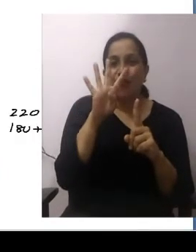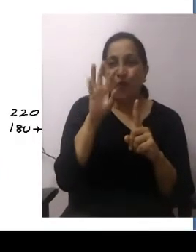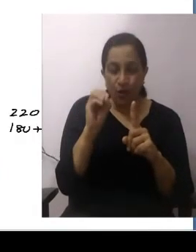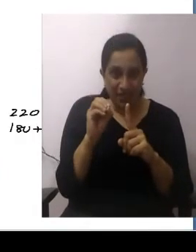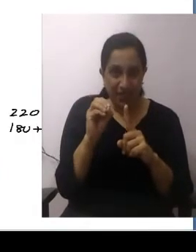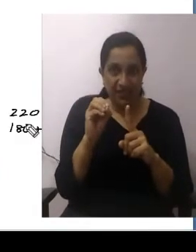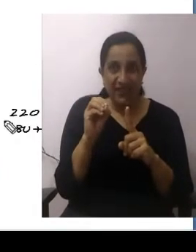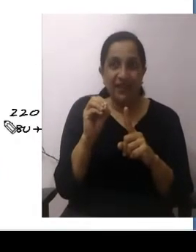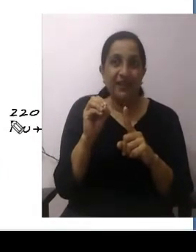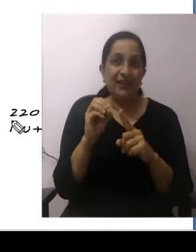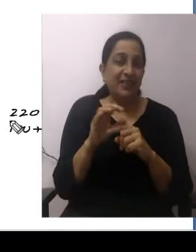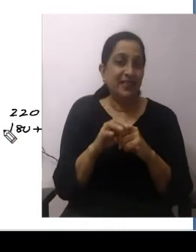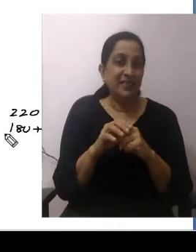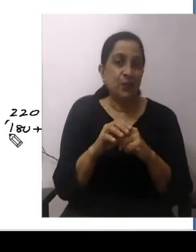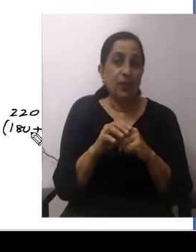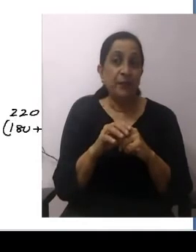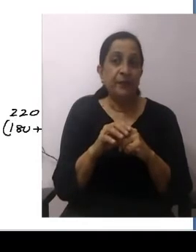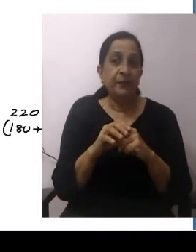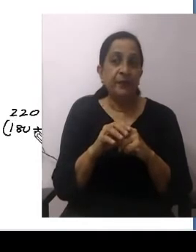degrees. Okay.